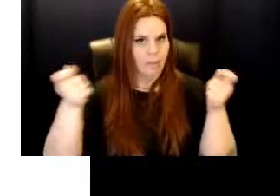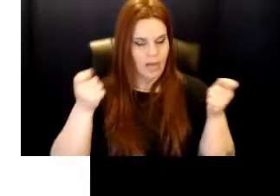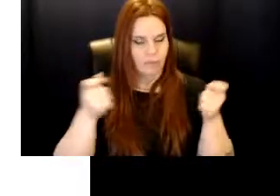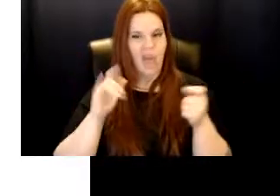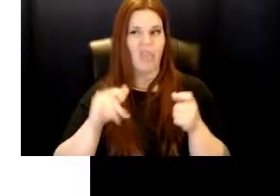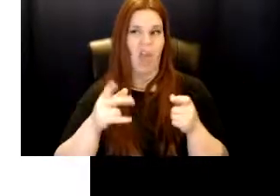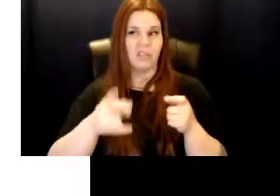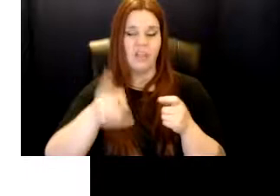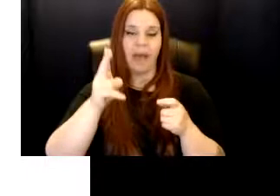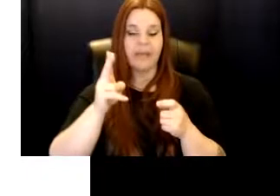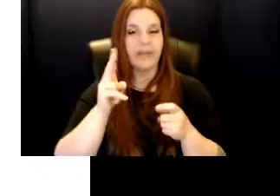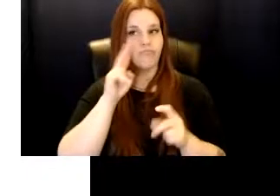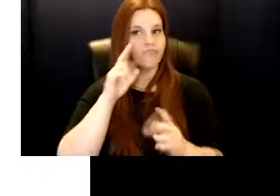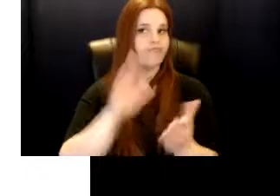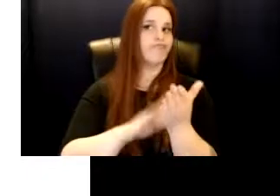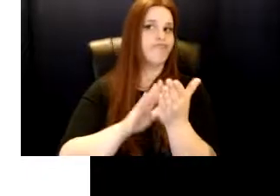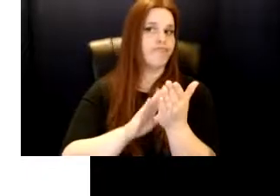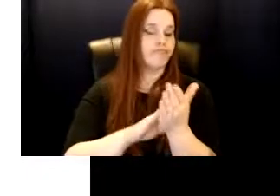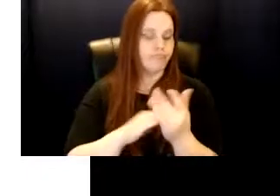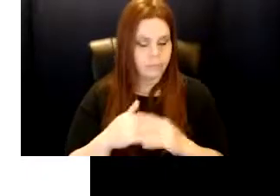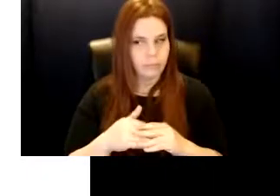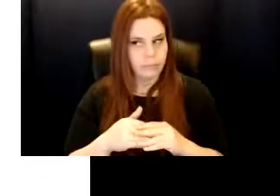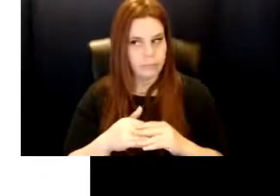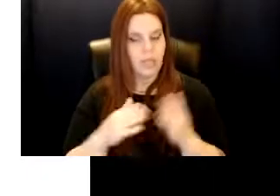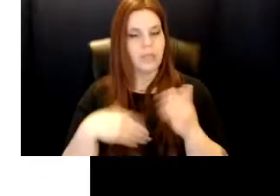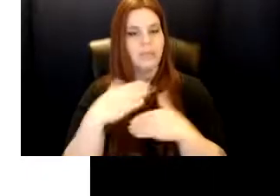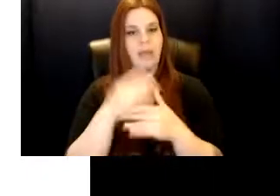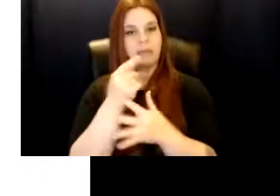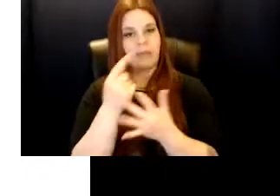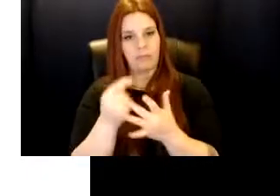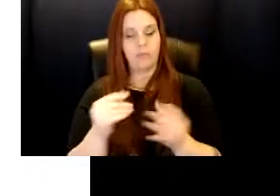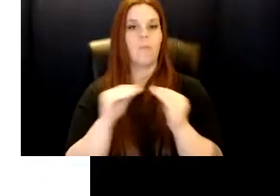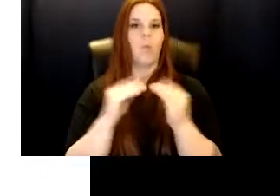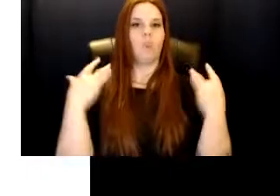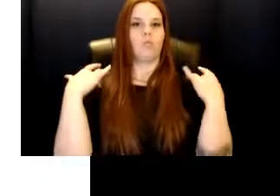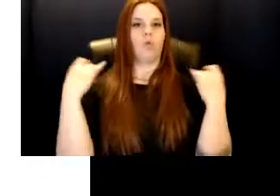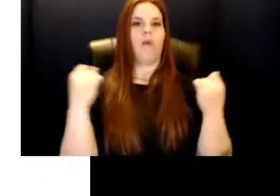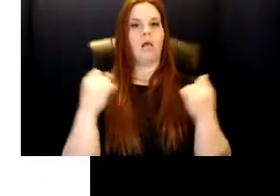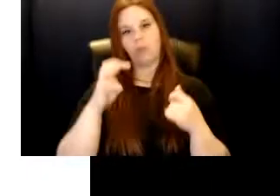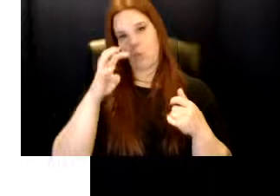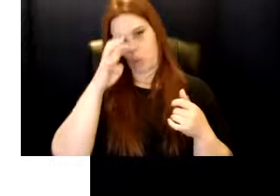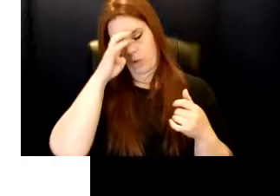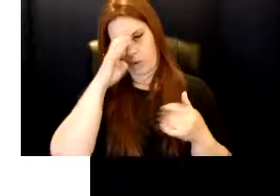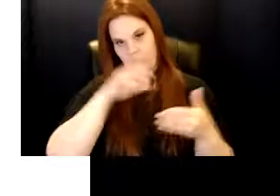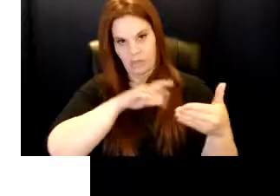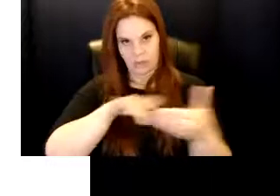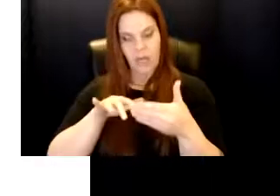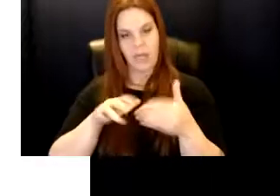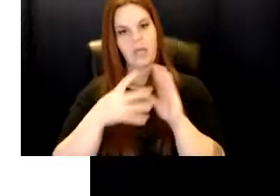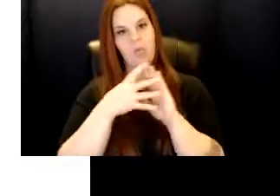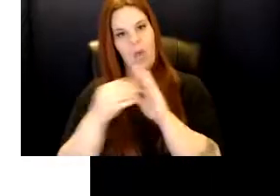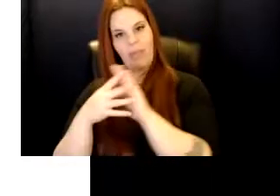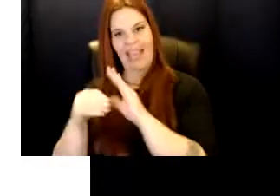is highly admirable. Obviously, next steps would be a much more robust and rigorous study replicated in